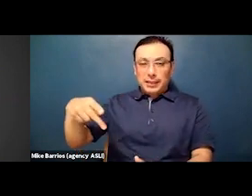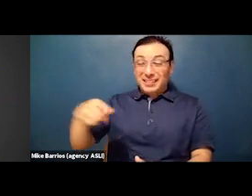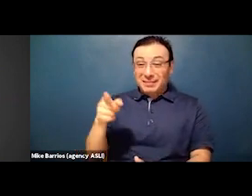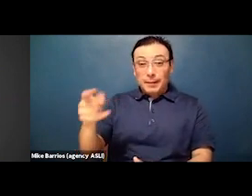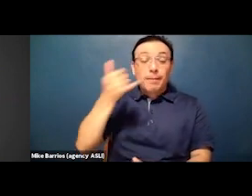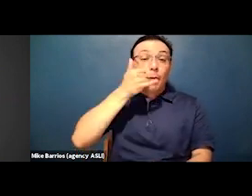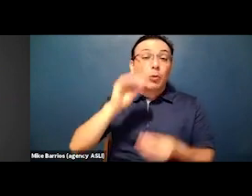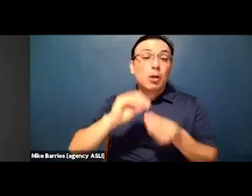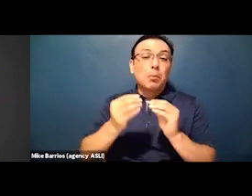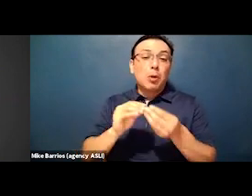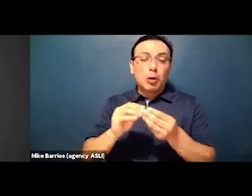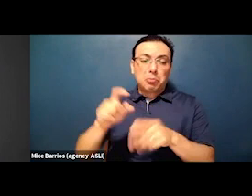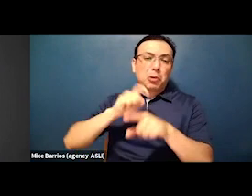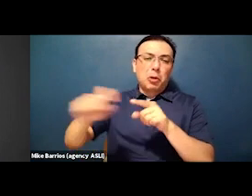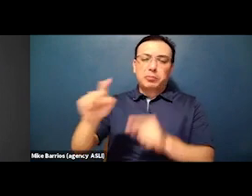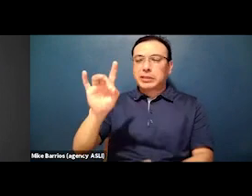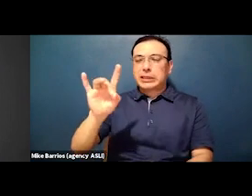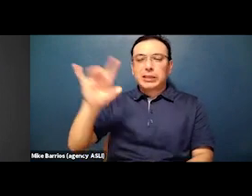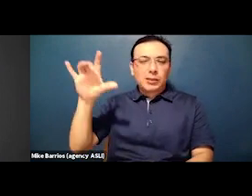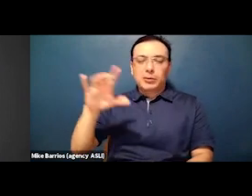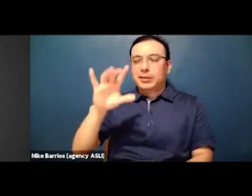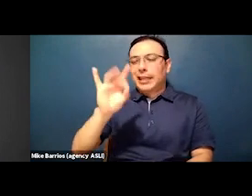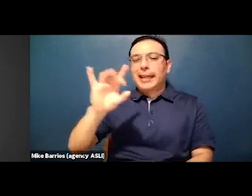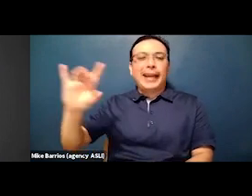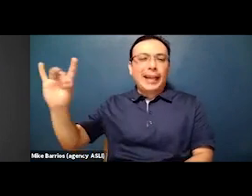call, and I think they would probably have the answer.